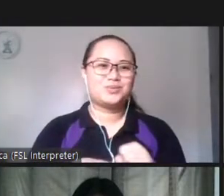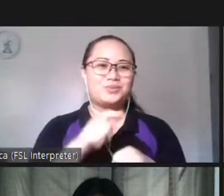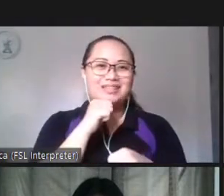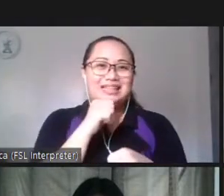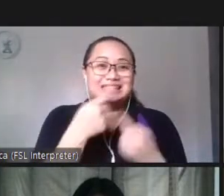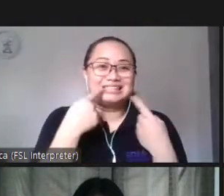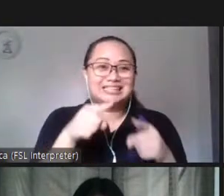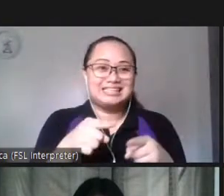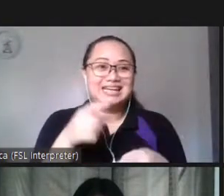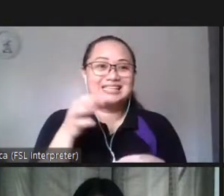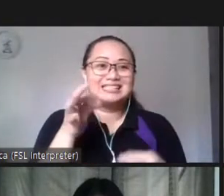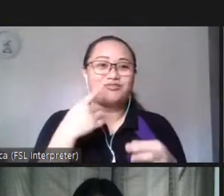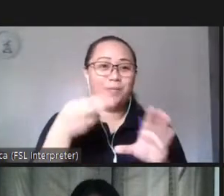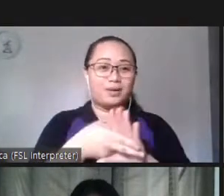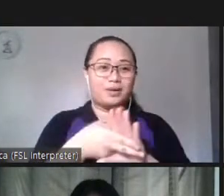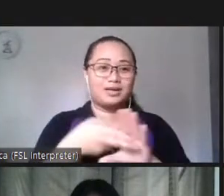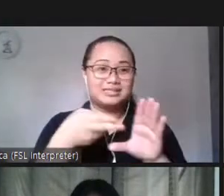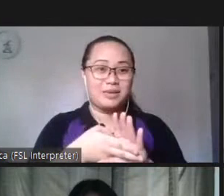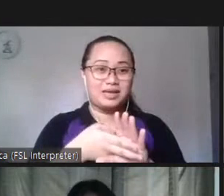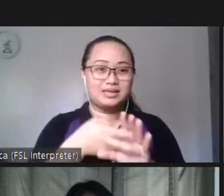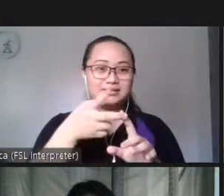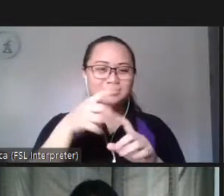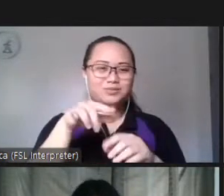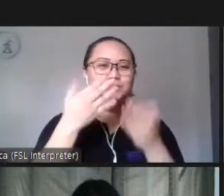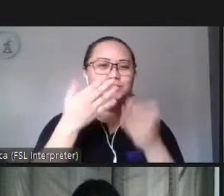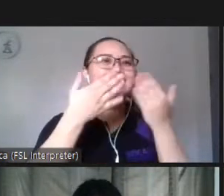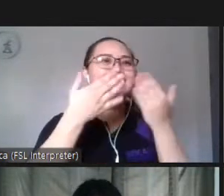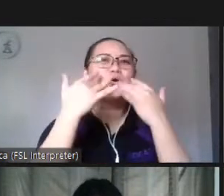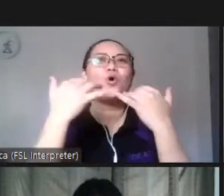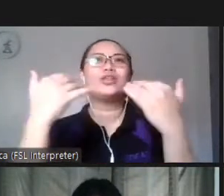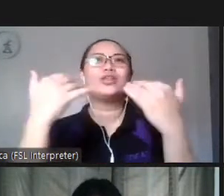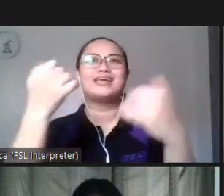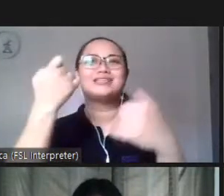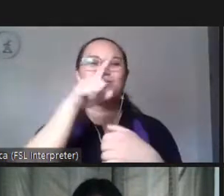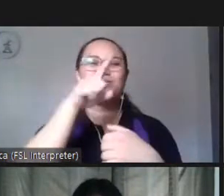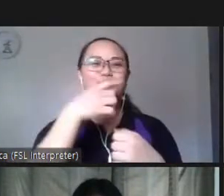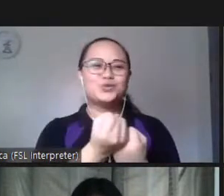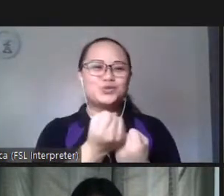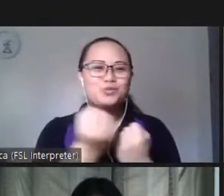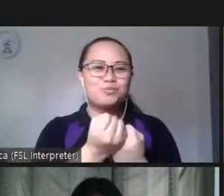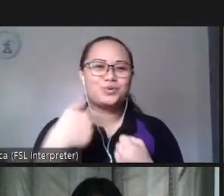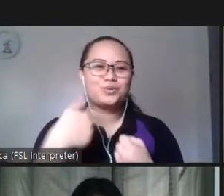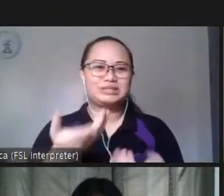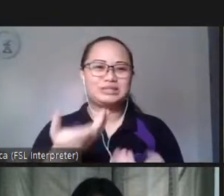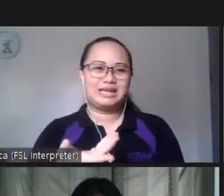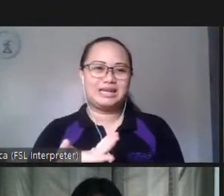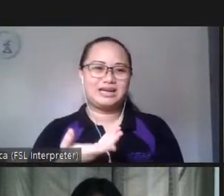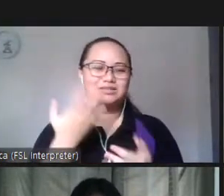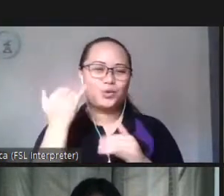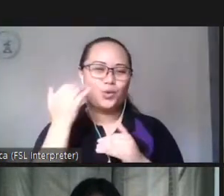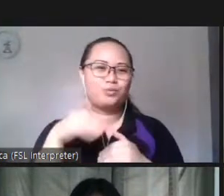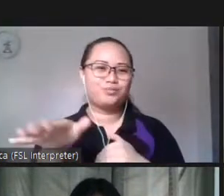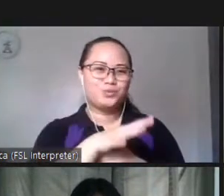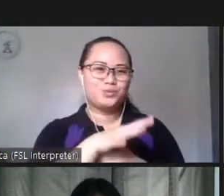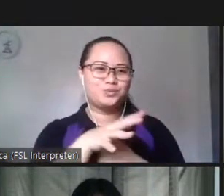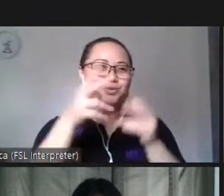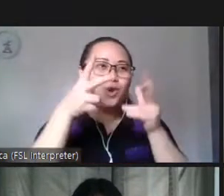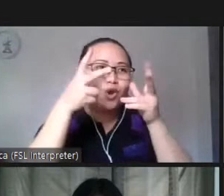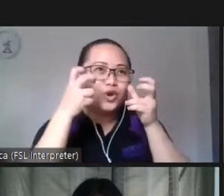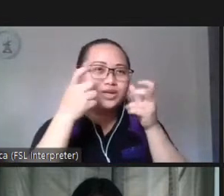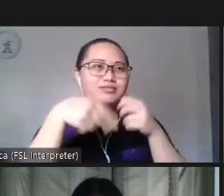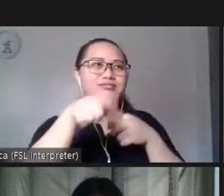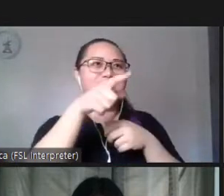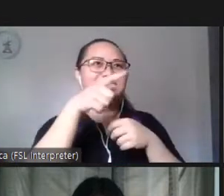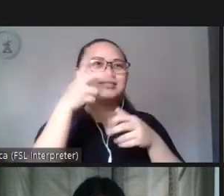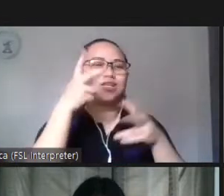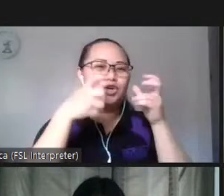participants. We would like to thank you for your presence and support. We hope that you will be able to utilize the knowledge you have obtained today in your